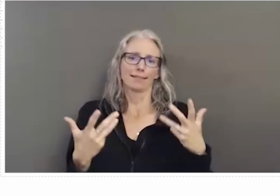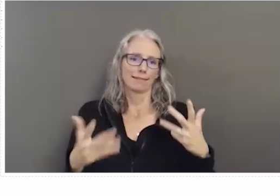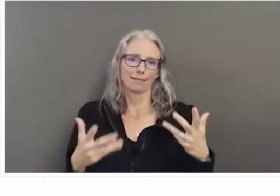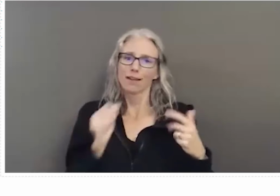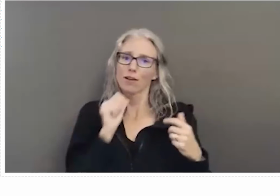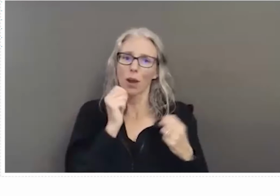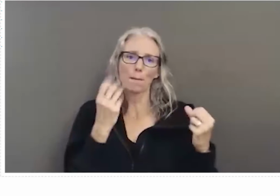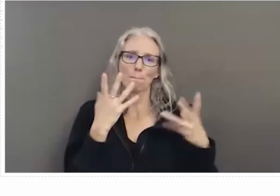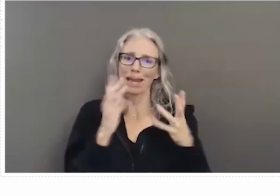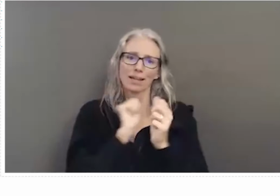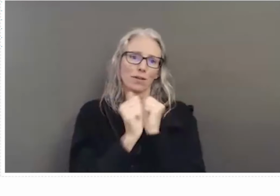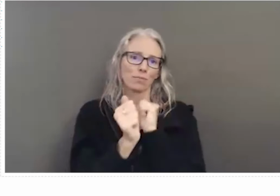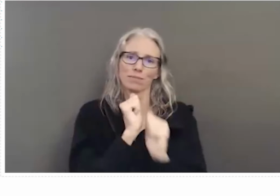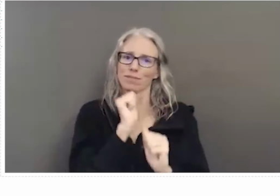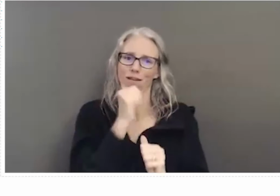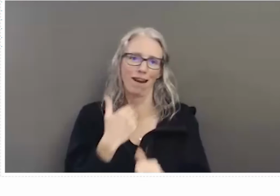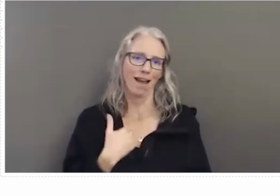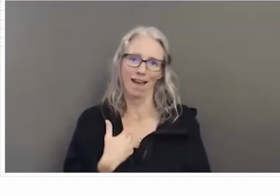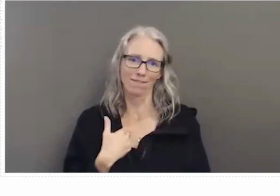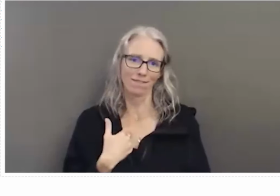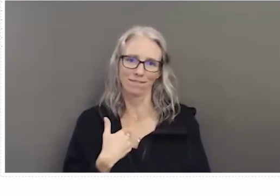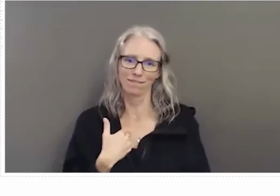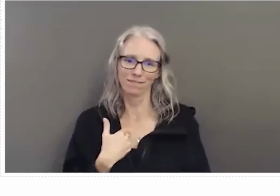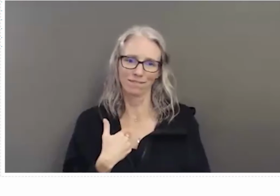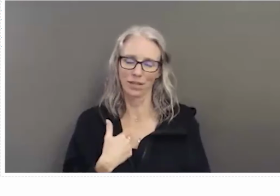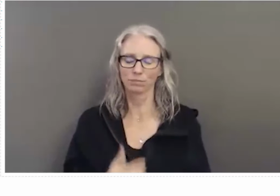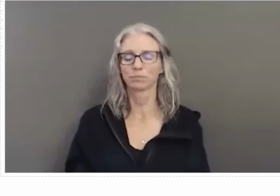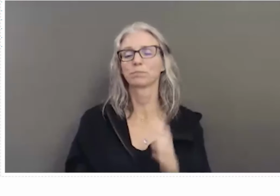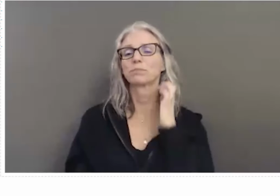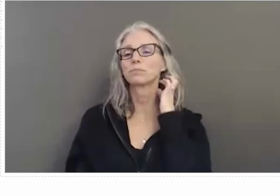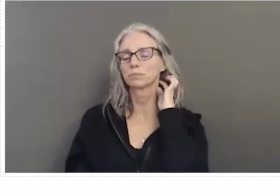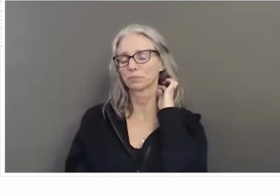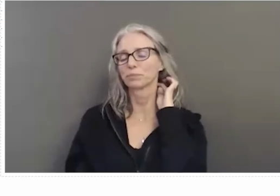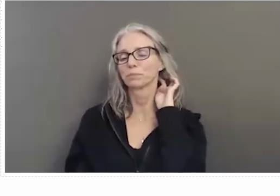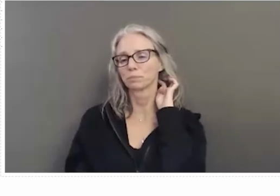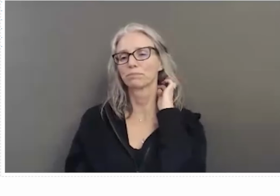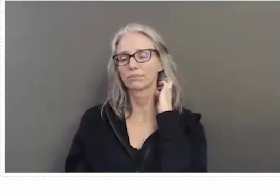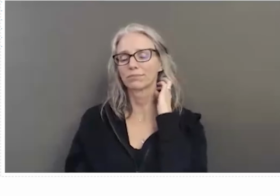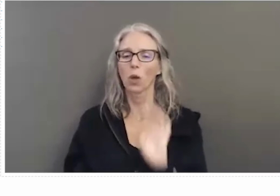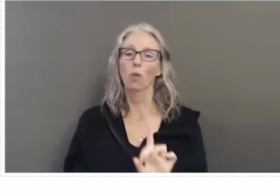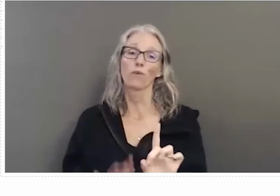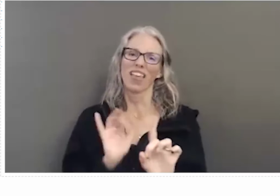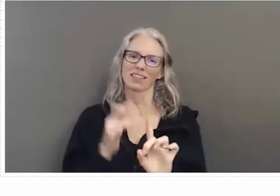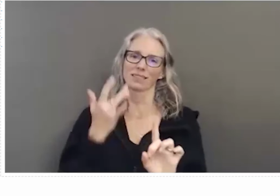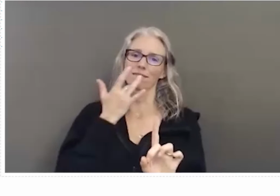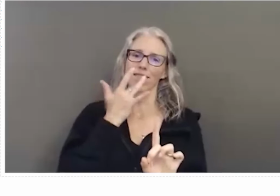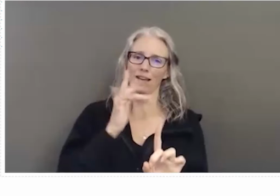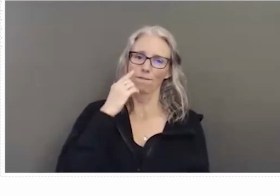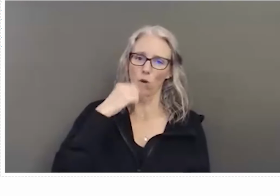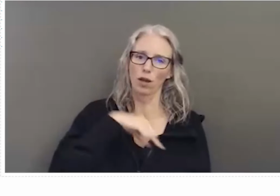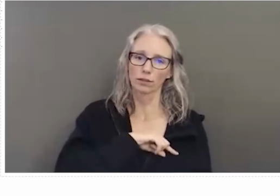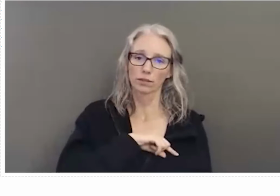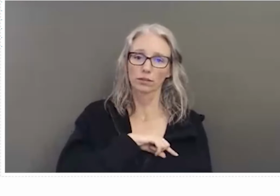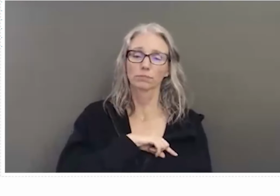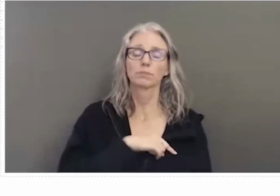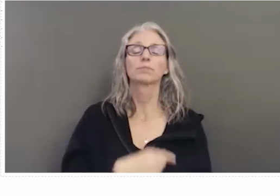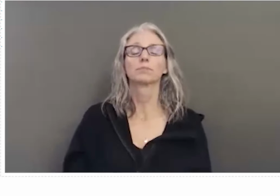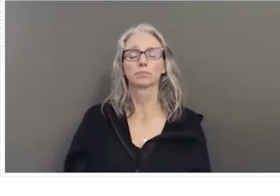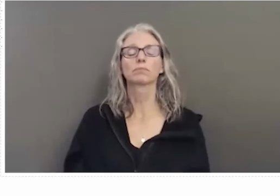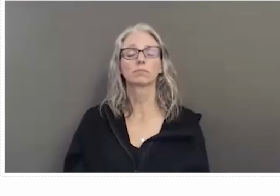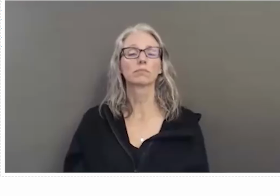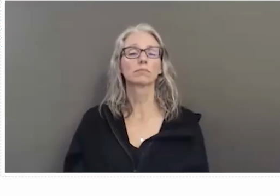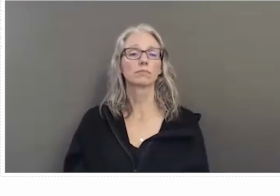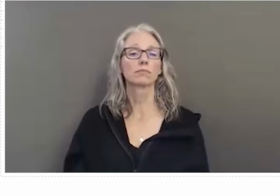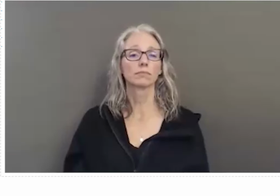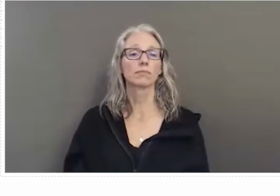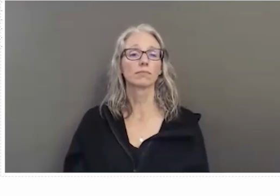things, Rio Tinto Diavik. But anyway, I would say that that's a big attraction for us, but that also works for small businesses too. They know that we